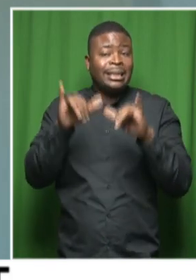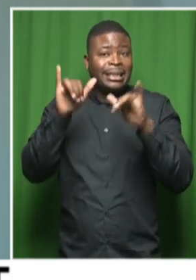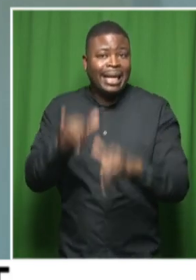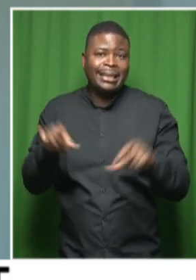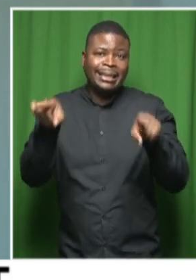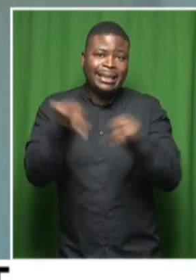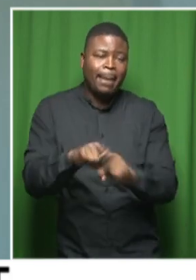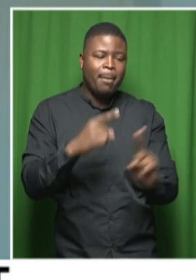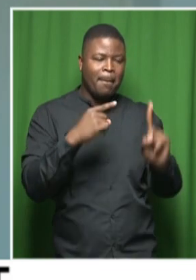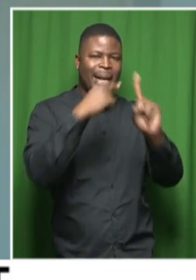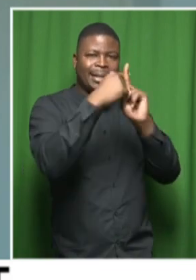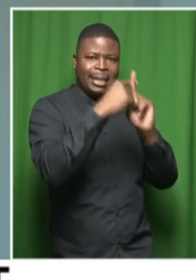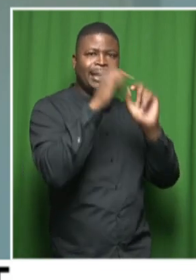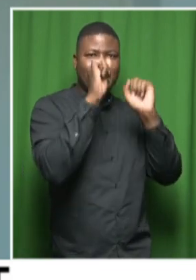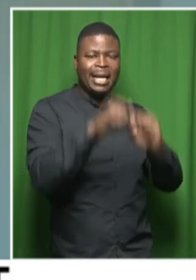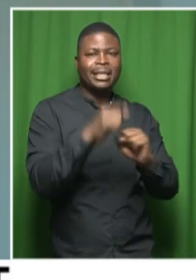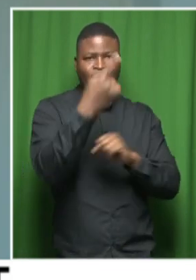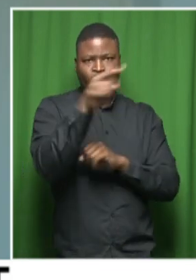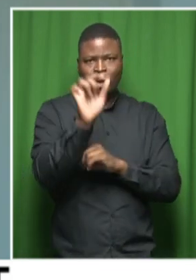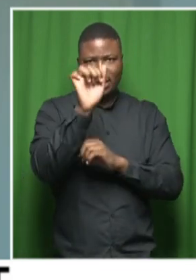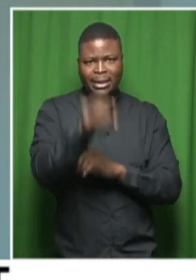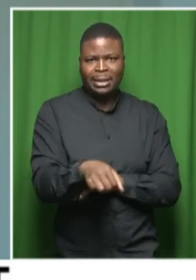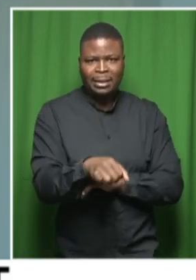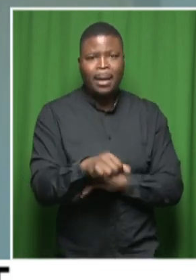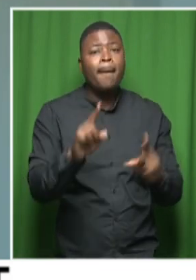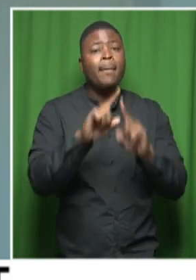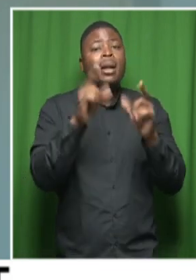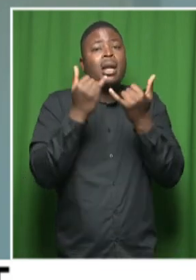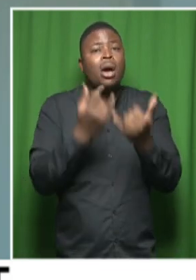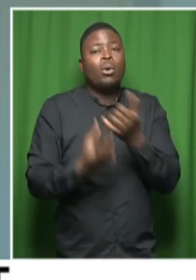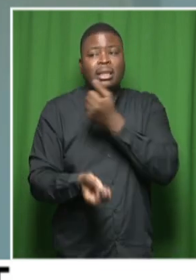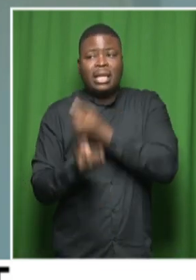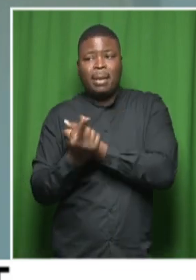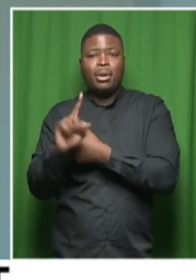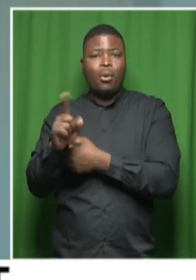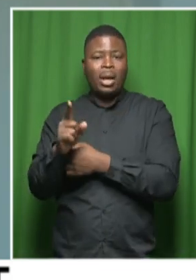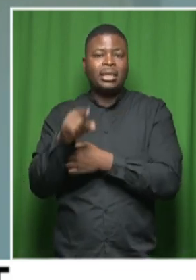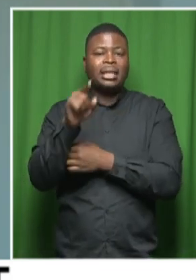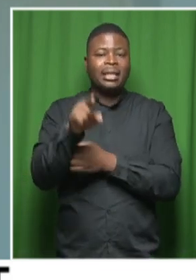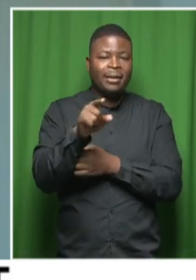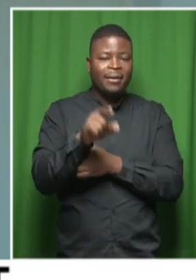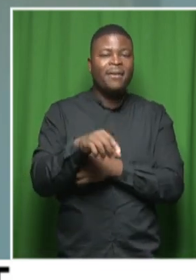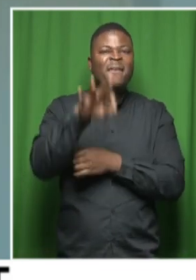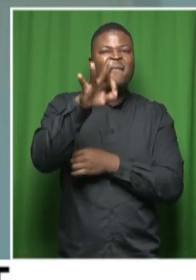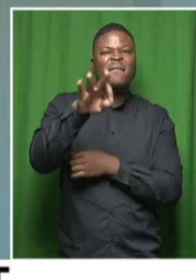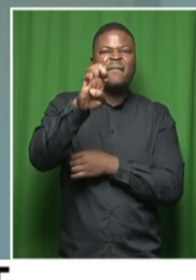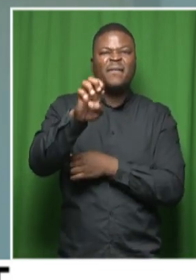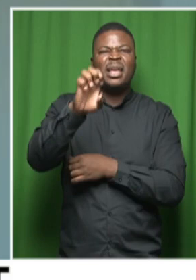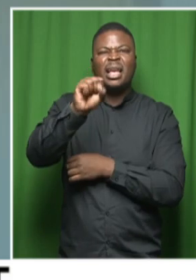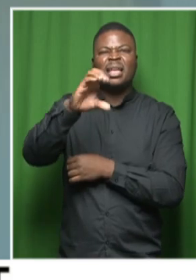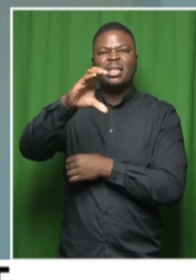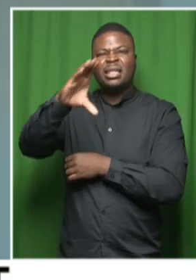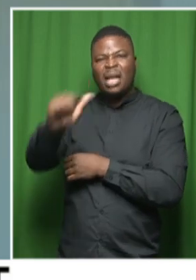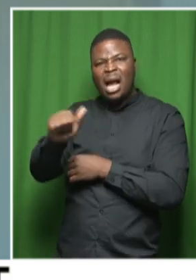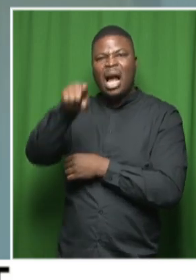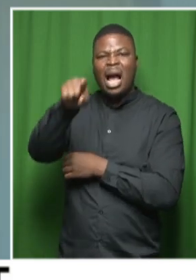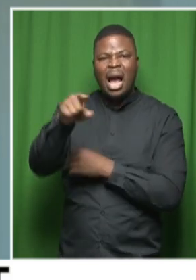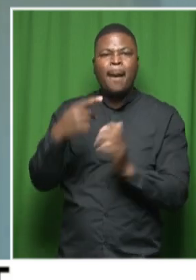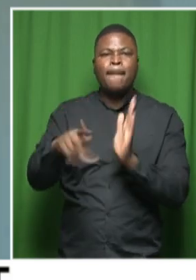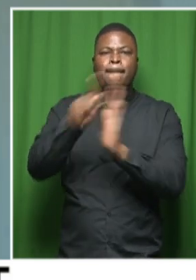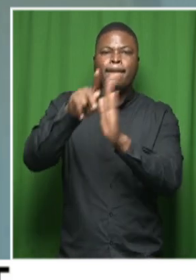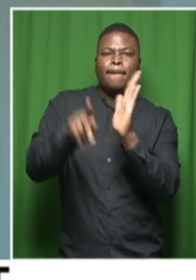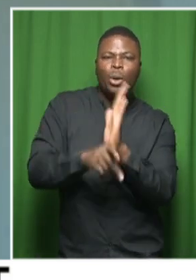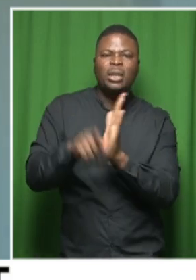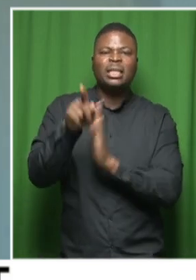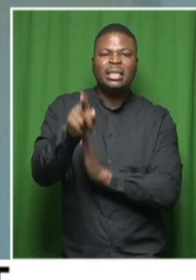right? Because what is happening is that the fiscal policy is meant to support what if the